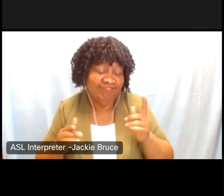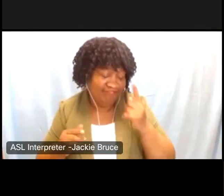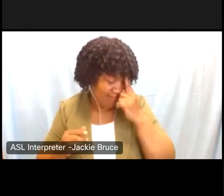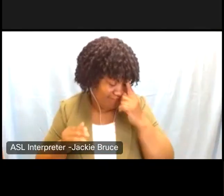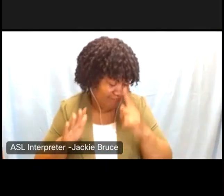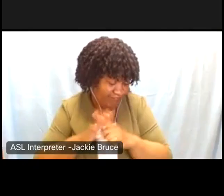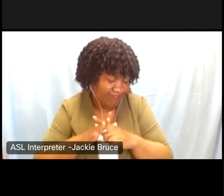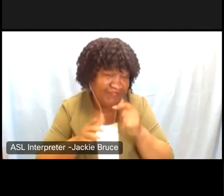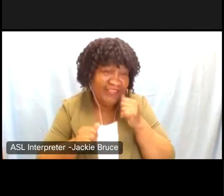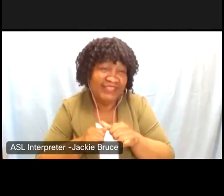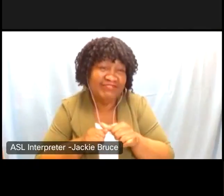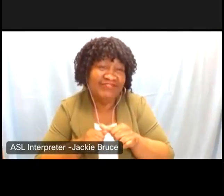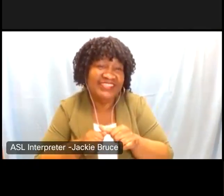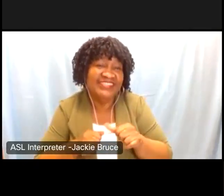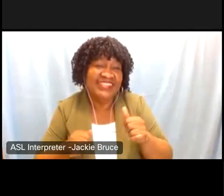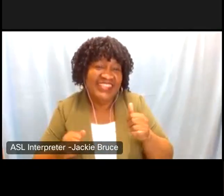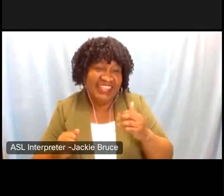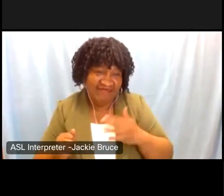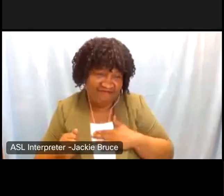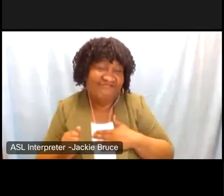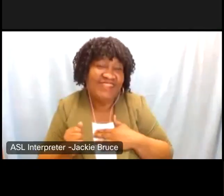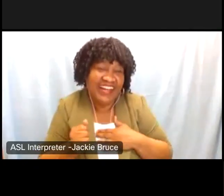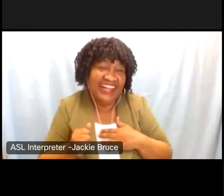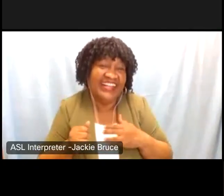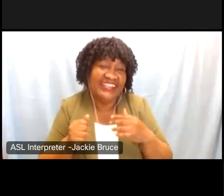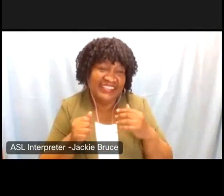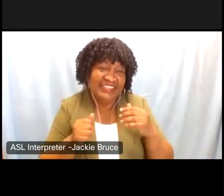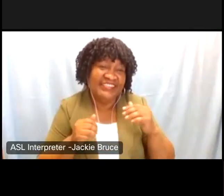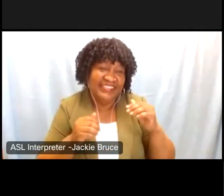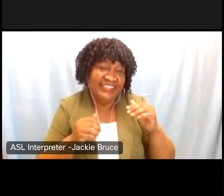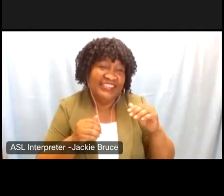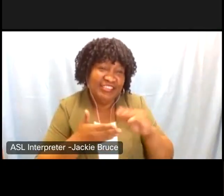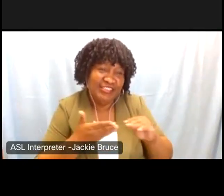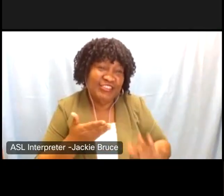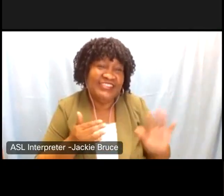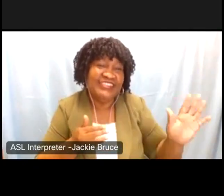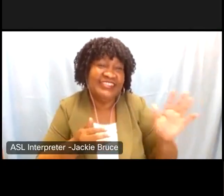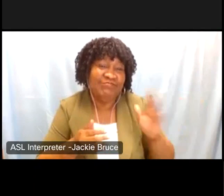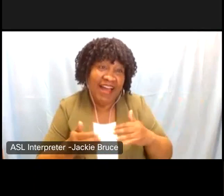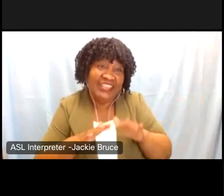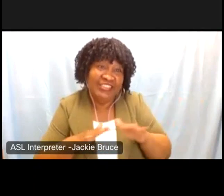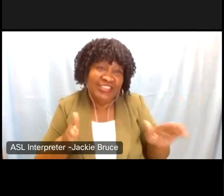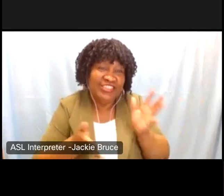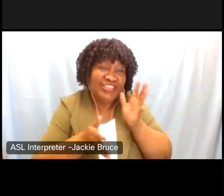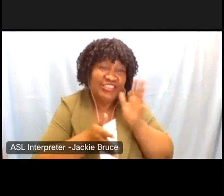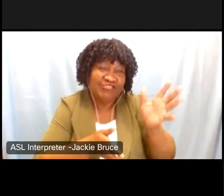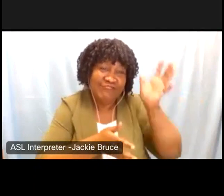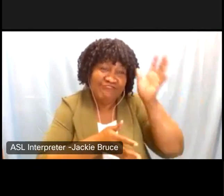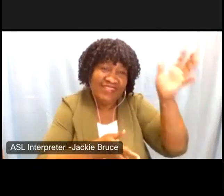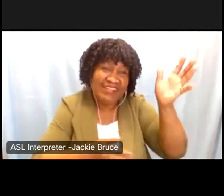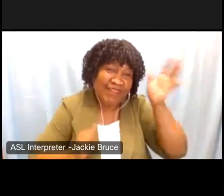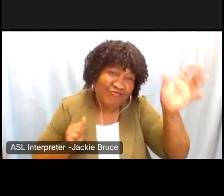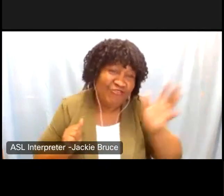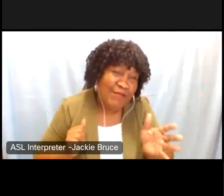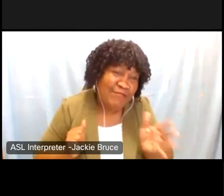remember my children's paternal grandmother, who lost all by her young